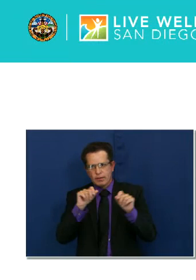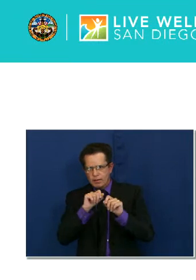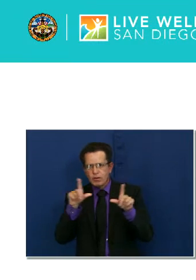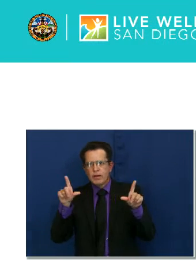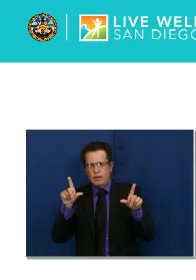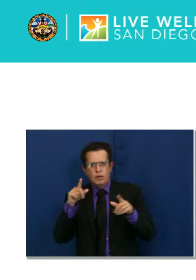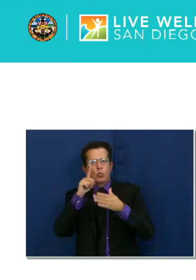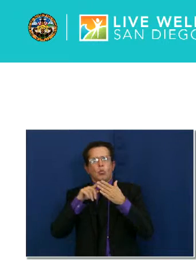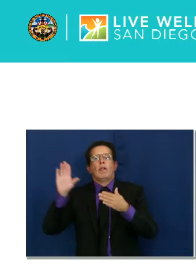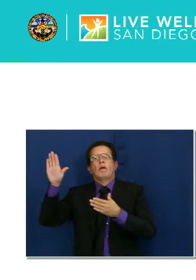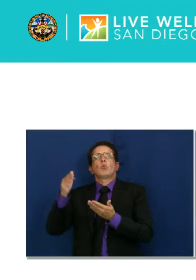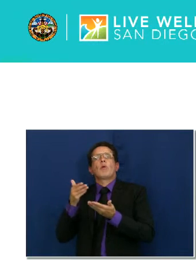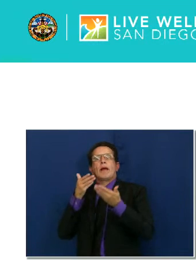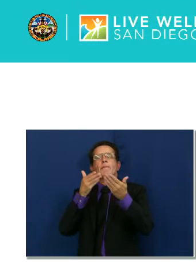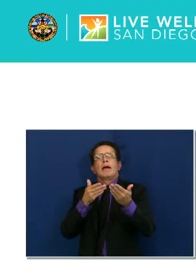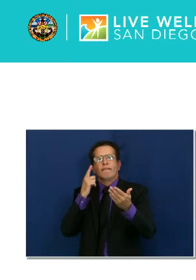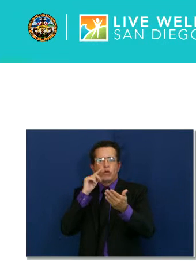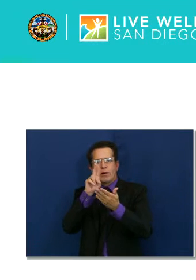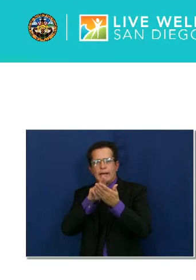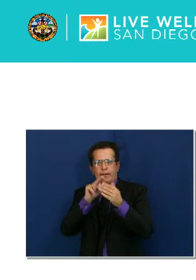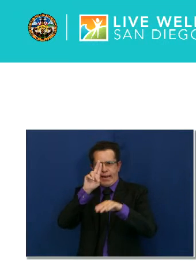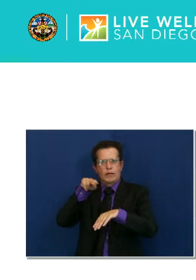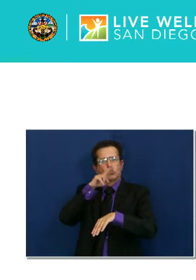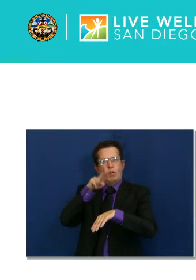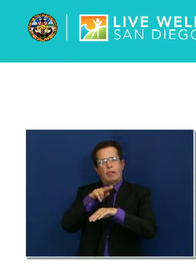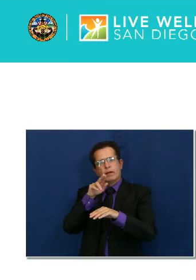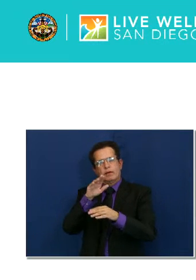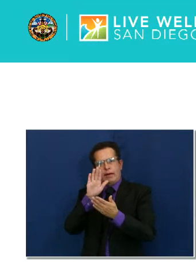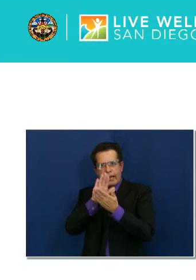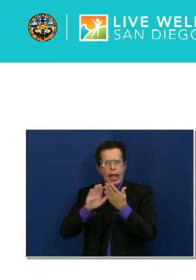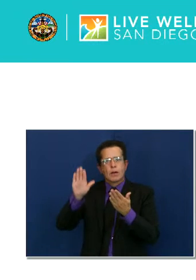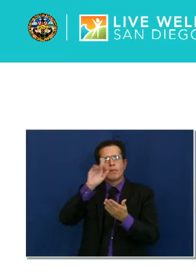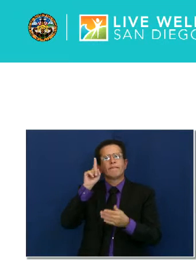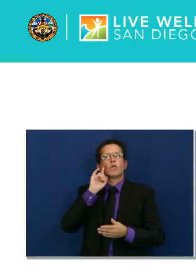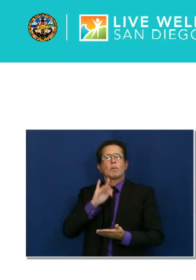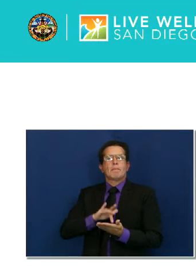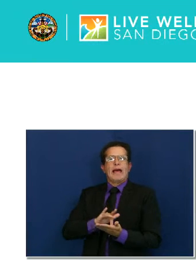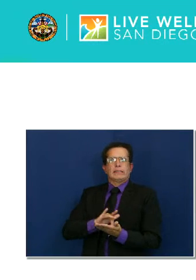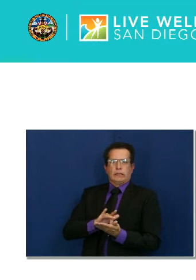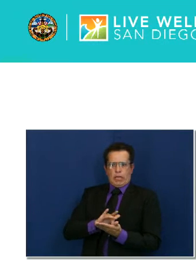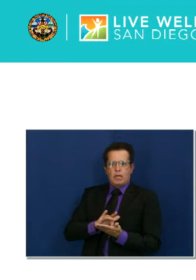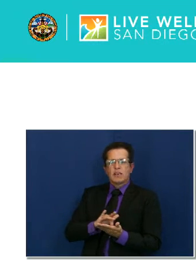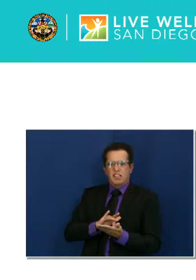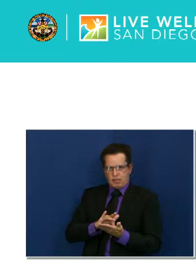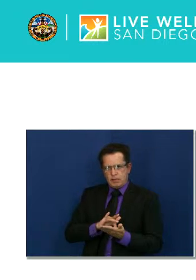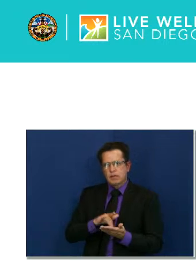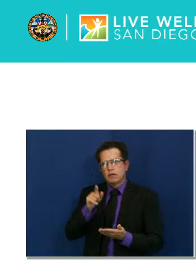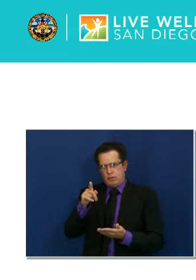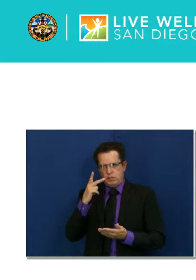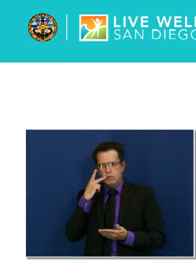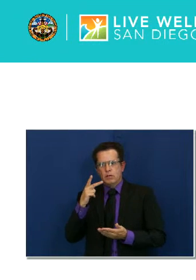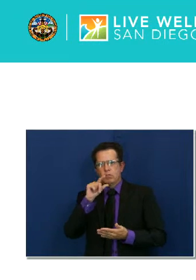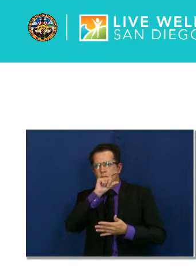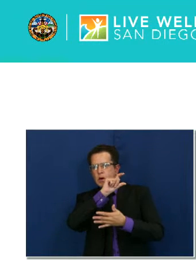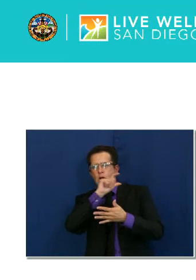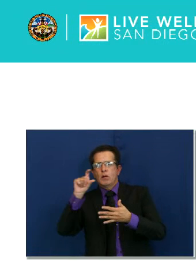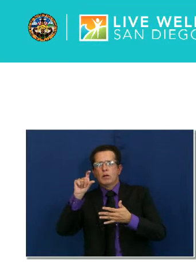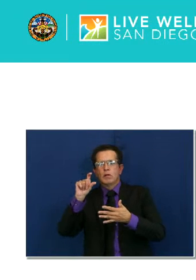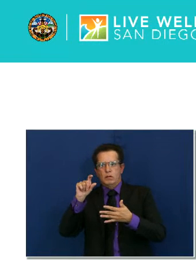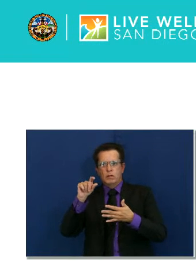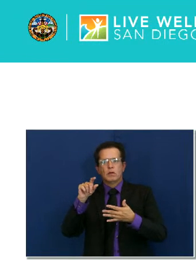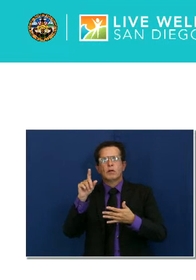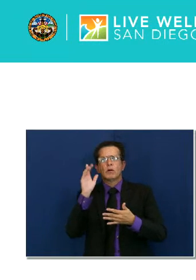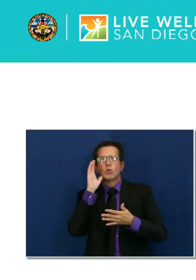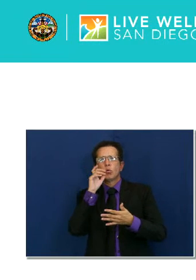National Academy of Medicine. And as you'll see here, particularly focus on the bold